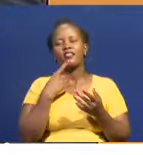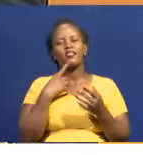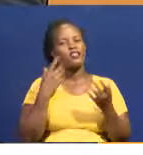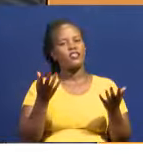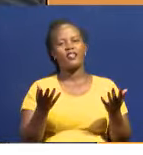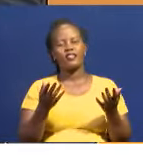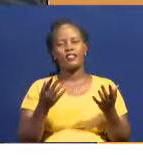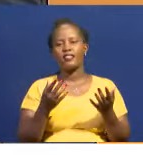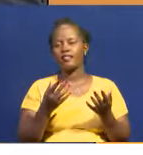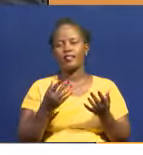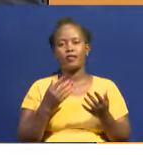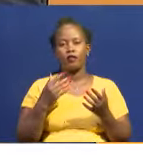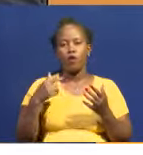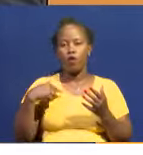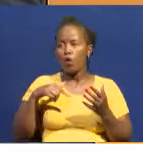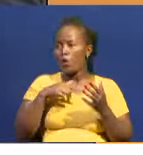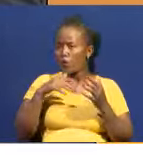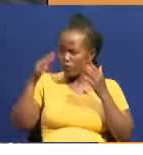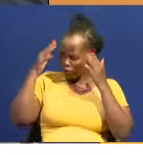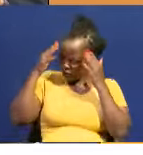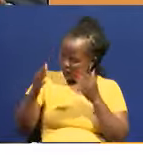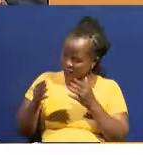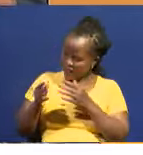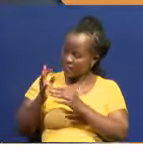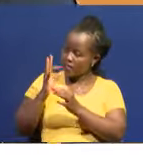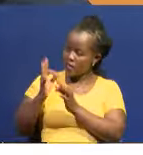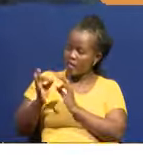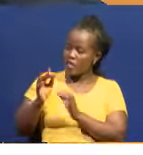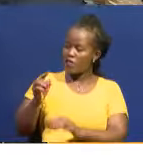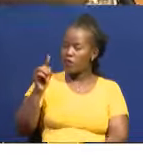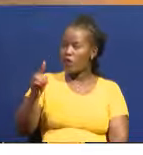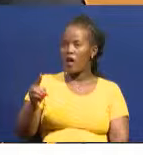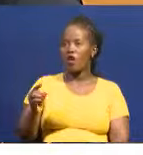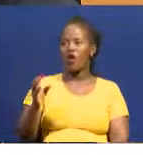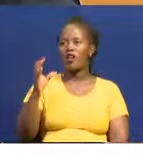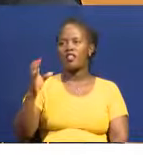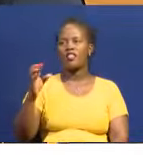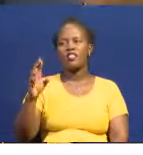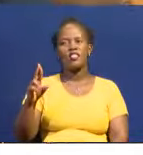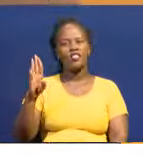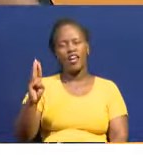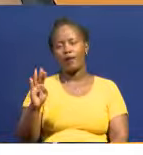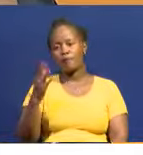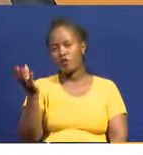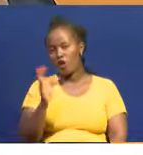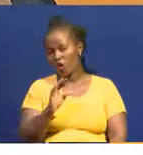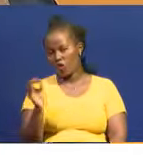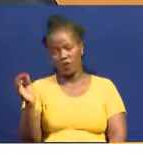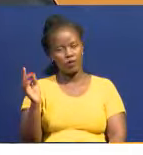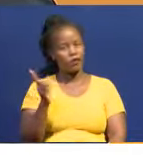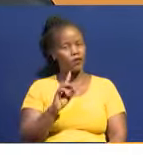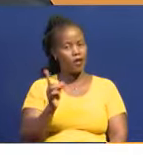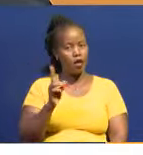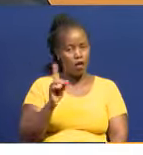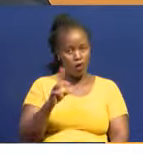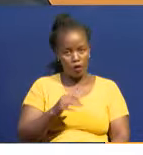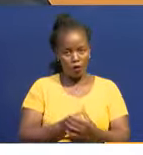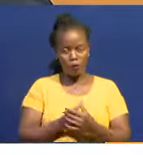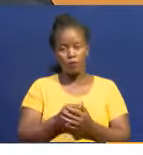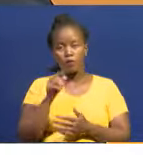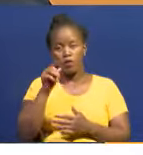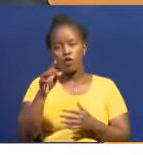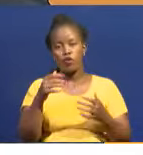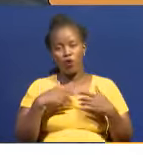we were not even looking at whether you were in CRB or not. We said it's universal. Come all of you. So you have a chance